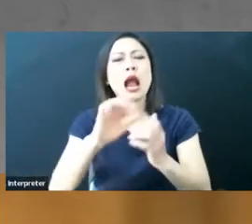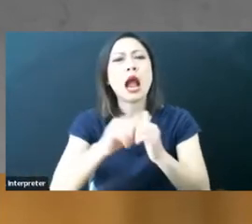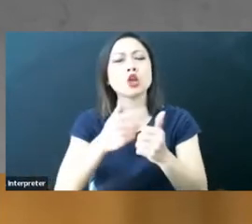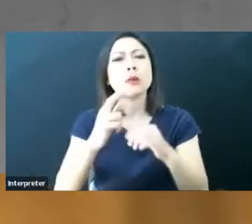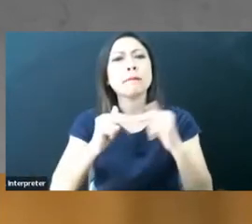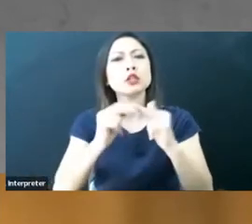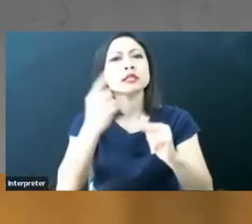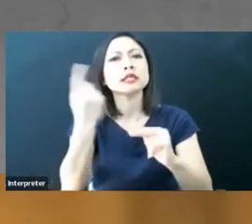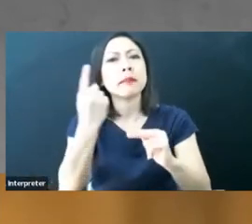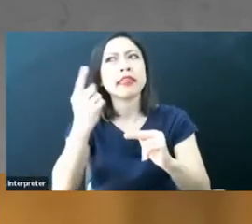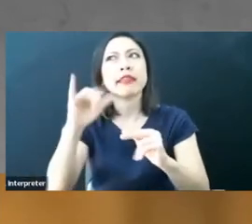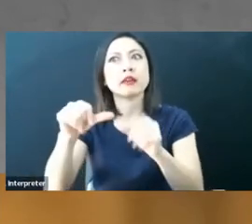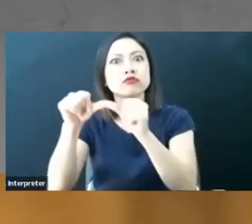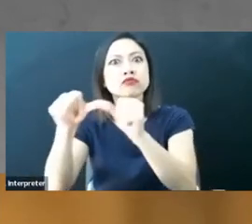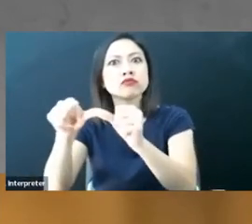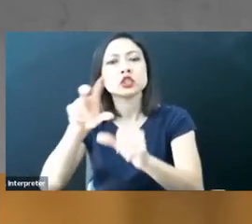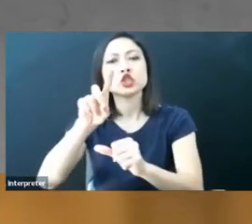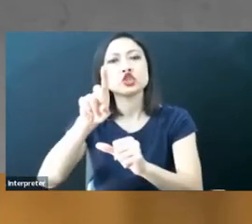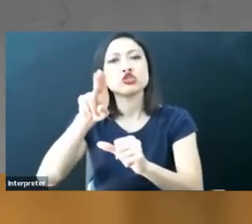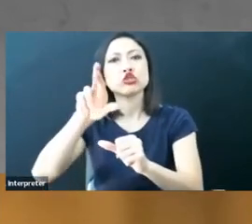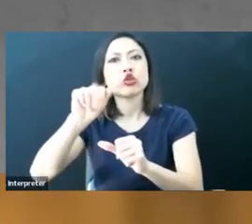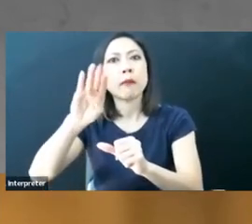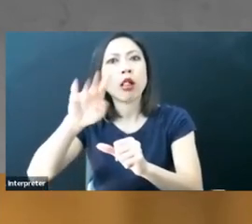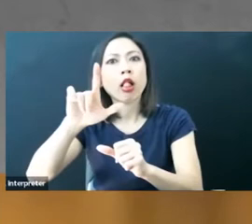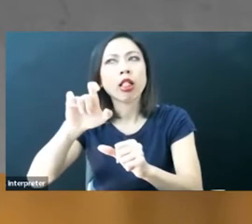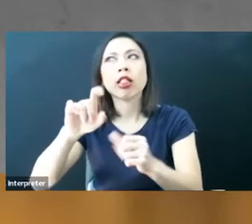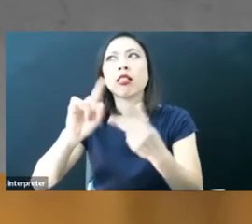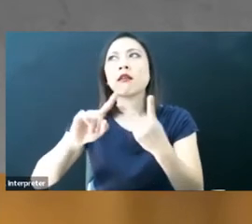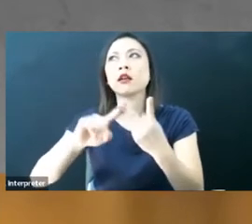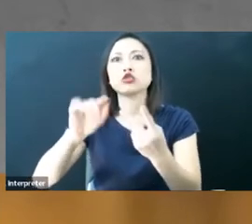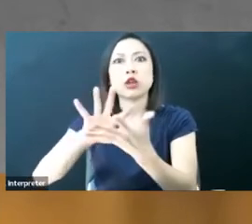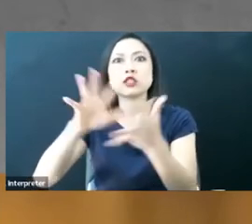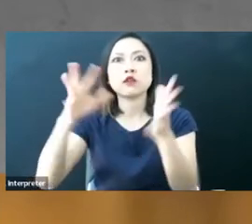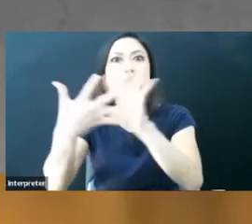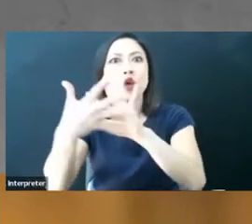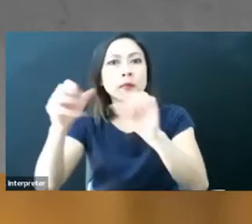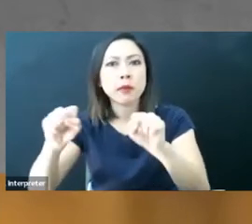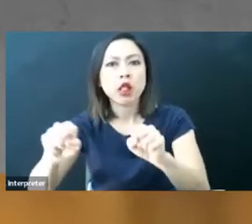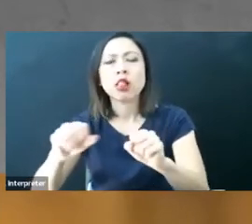truly is not just an extension of the real world? And so